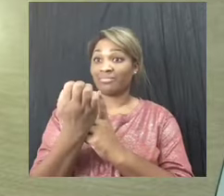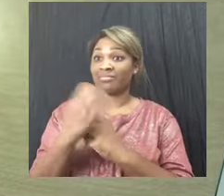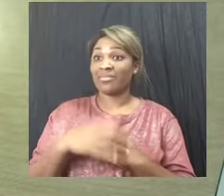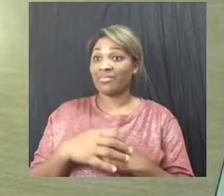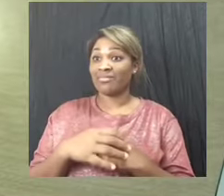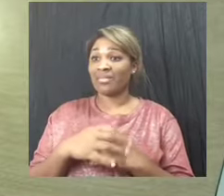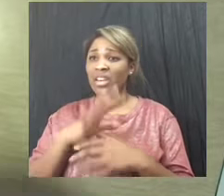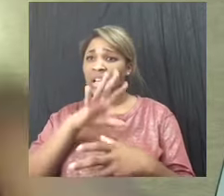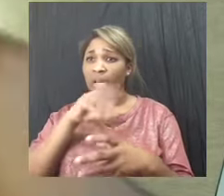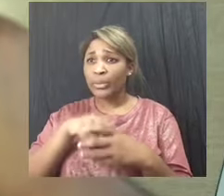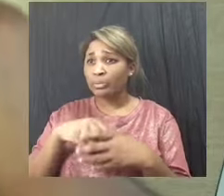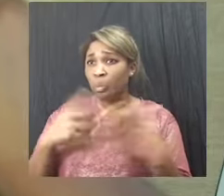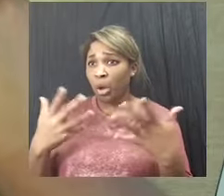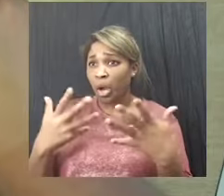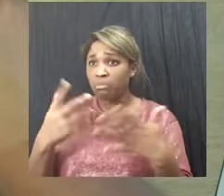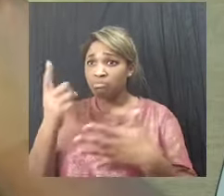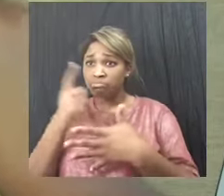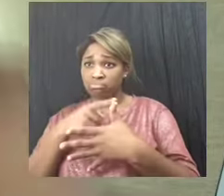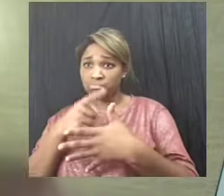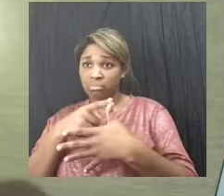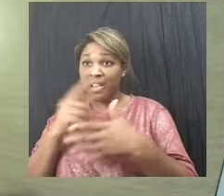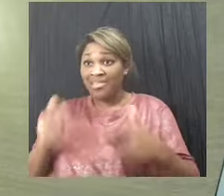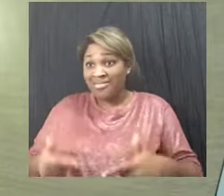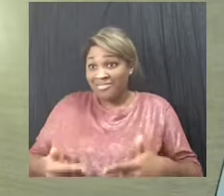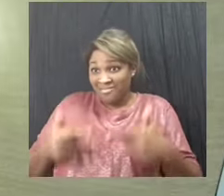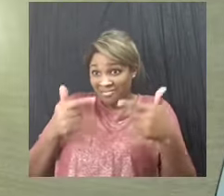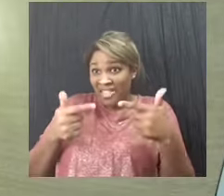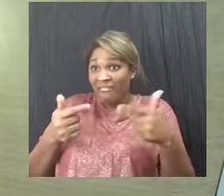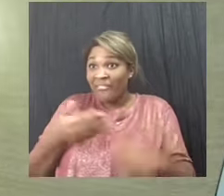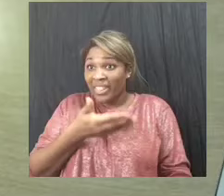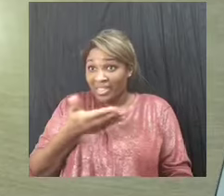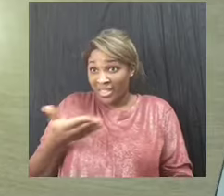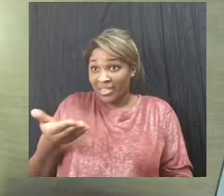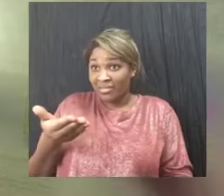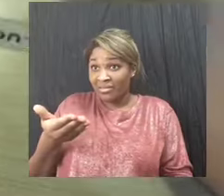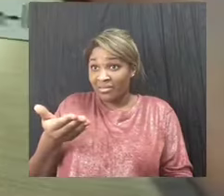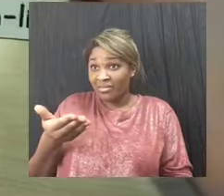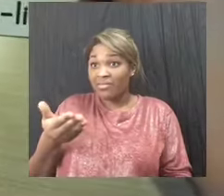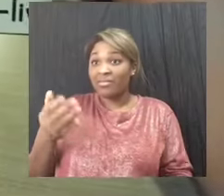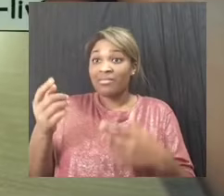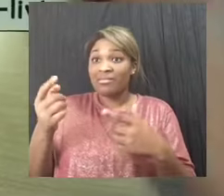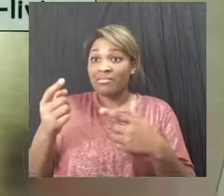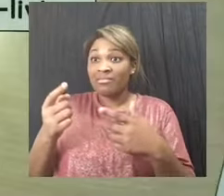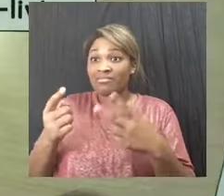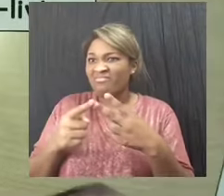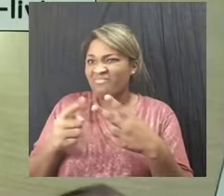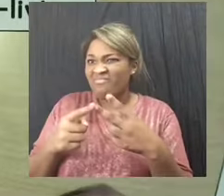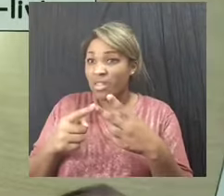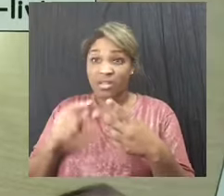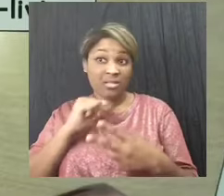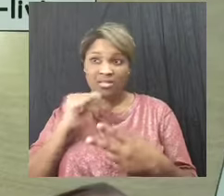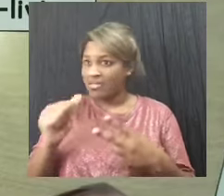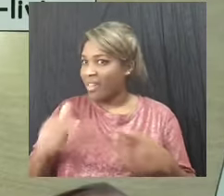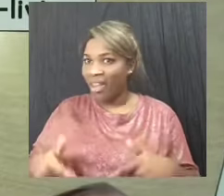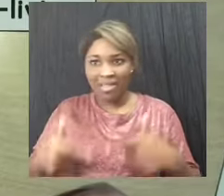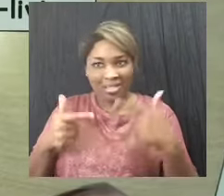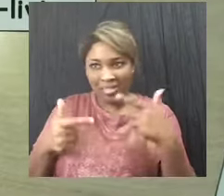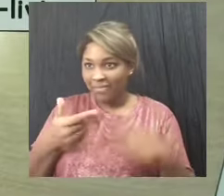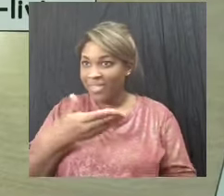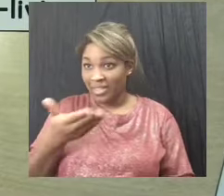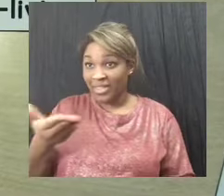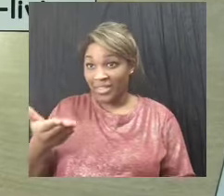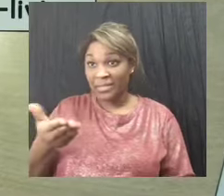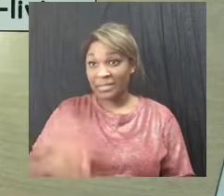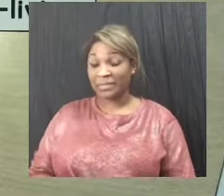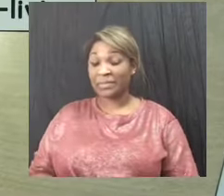includes living things and non-living things. Now,